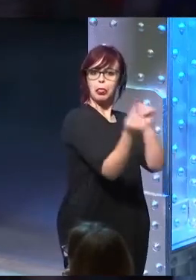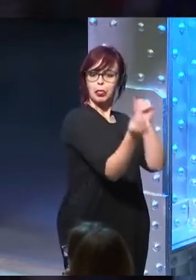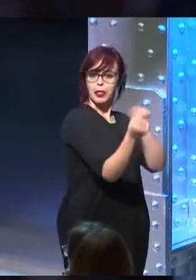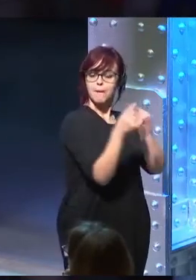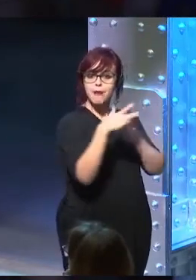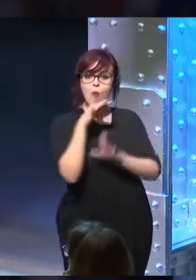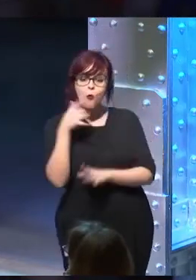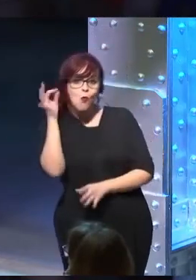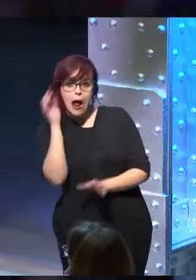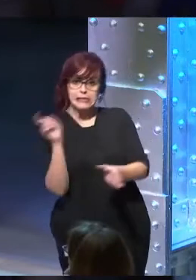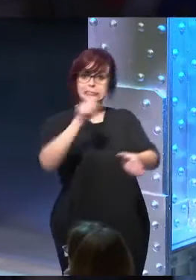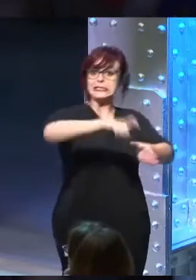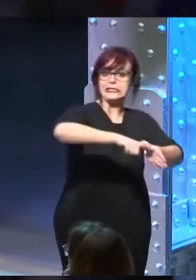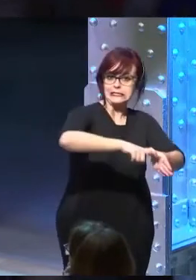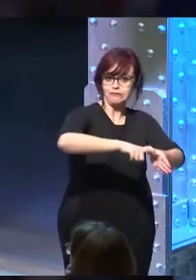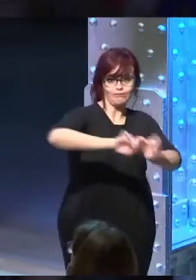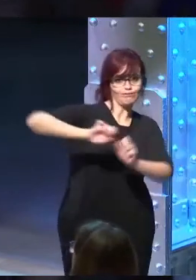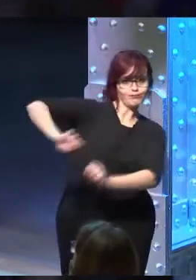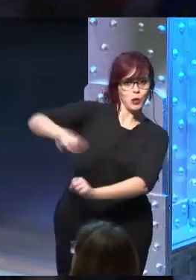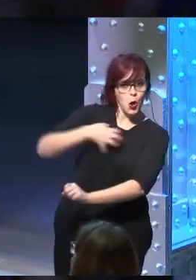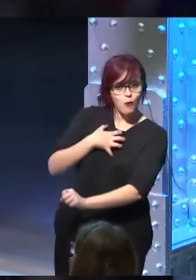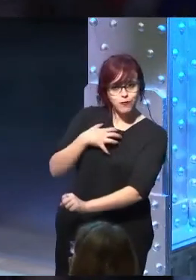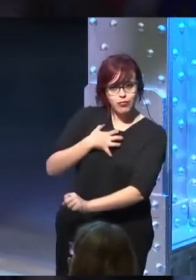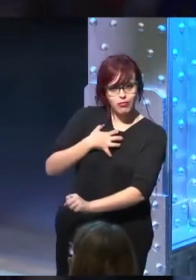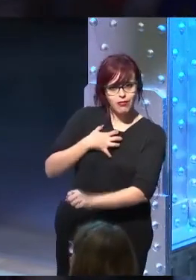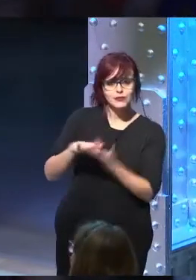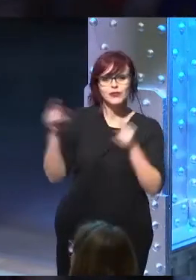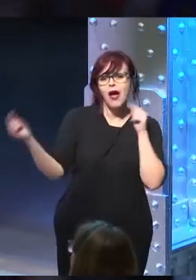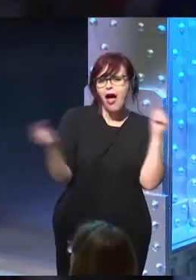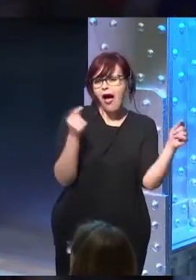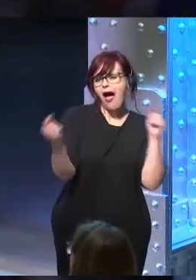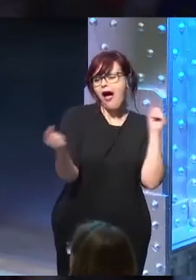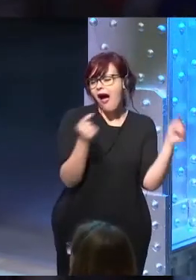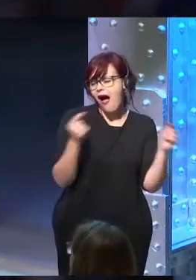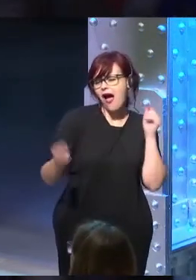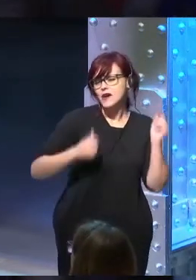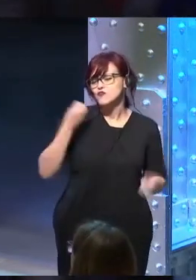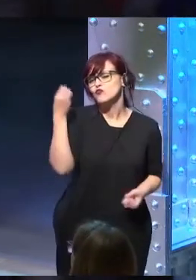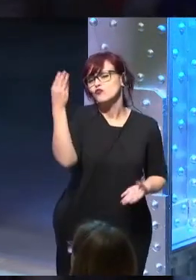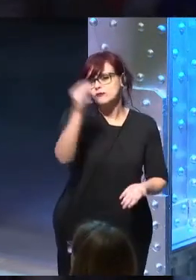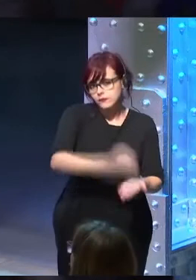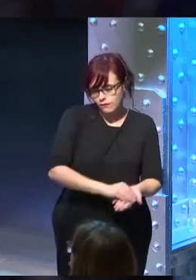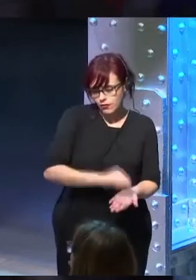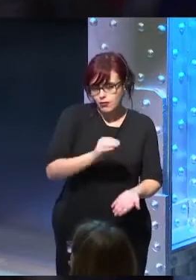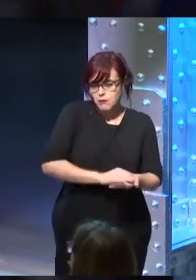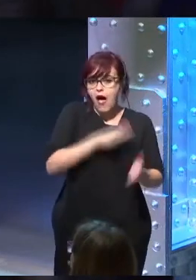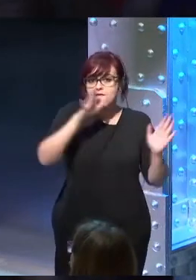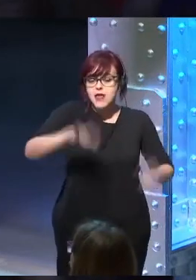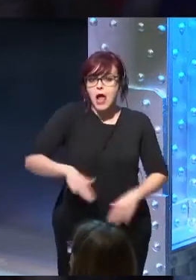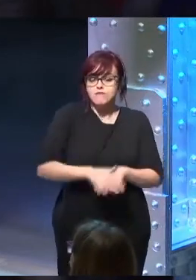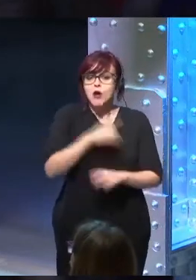Now, however long we discuss this, in my experience, none of the answers that women come up with are very